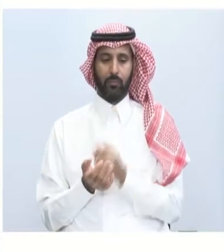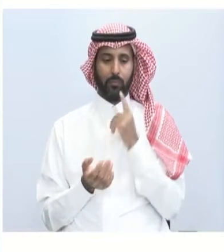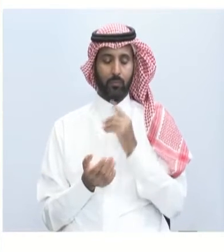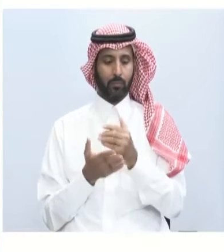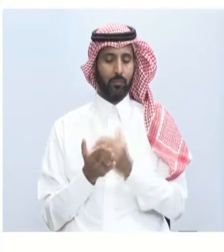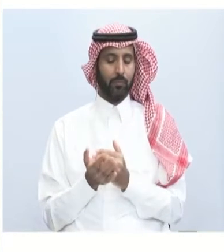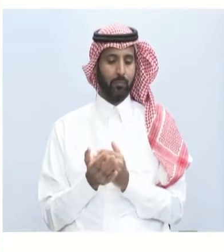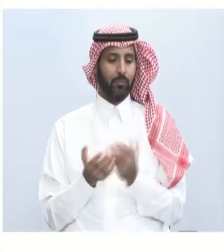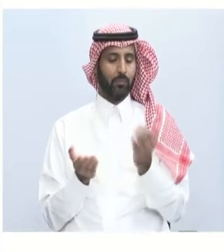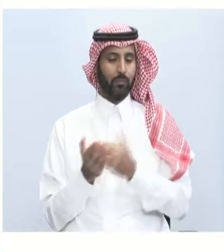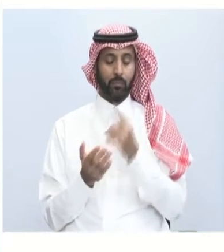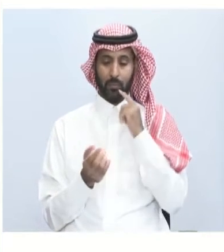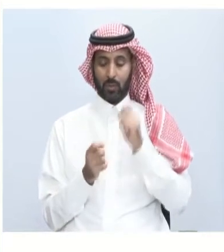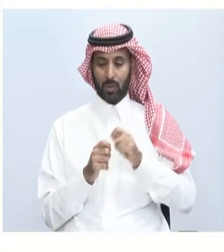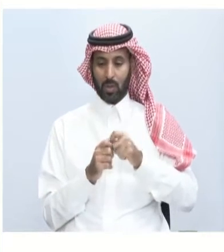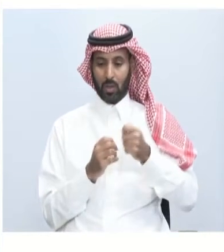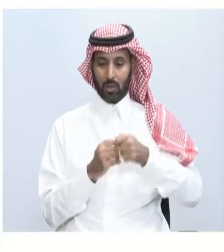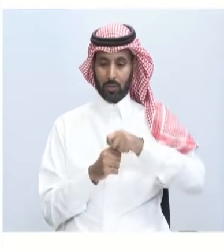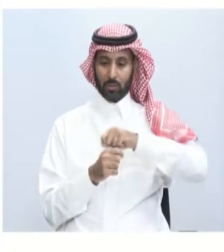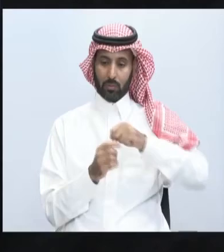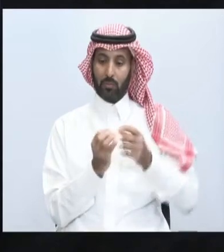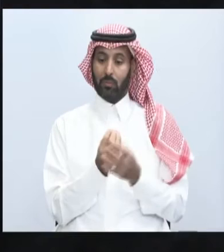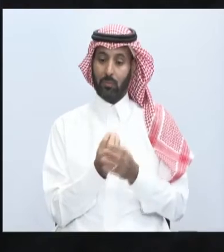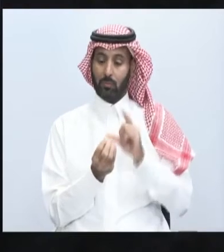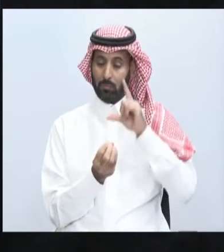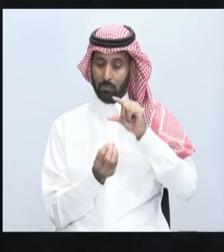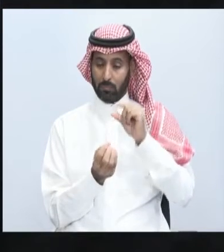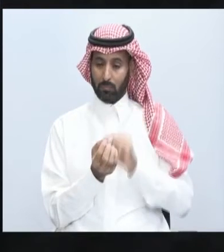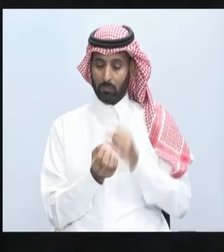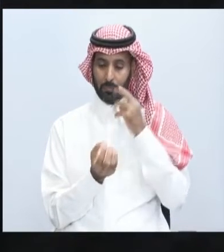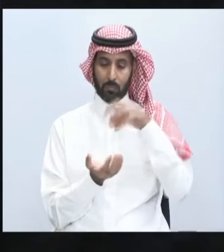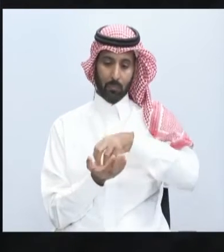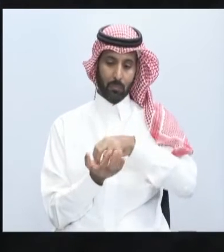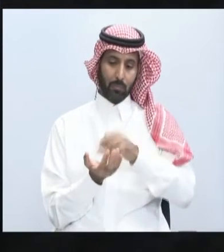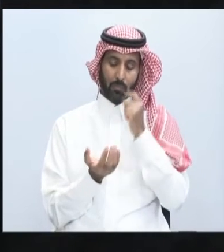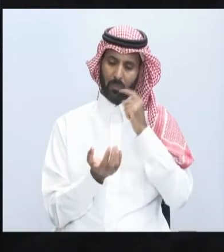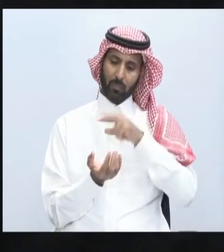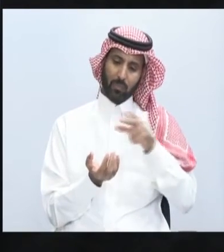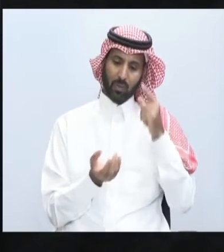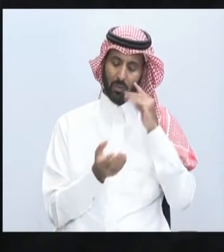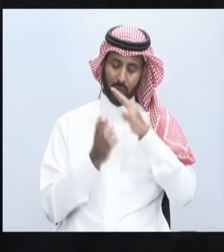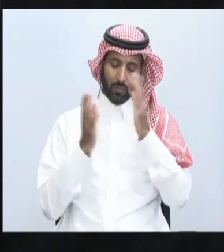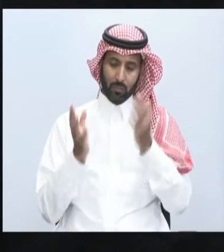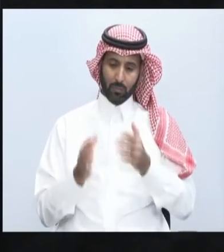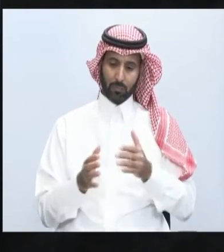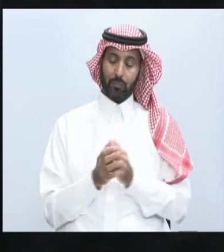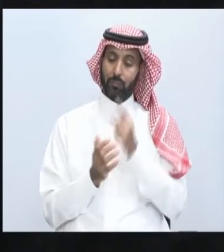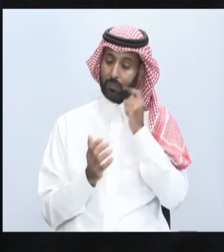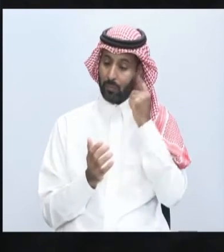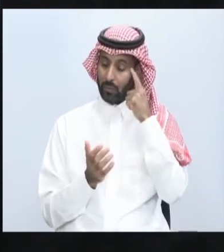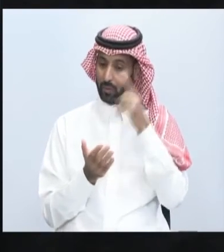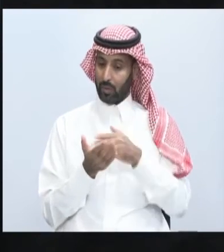only this, but also sculptures, which is a very small object with different shapes that help you